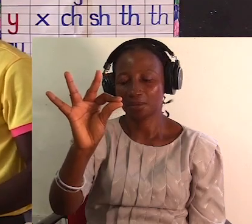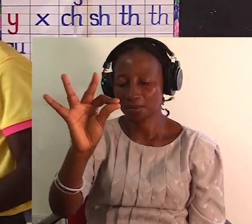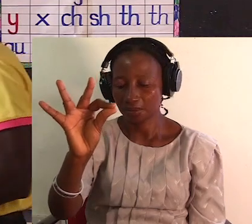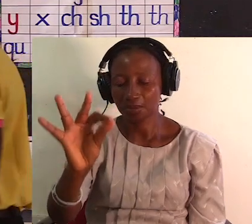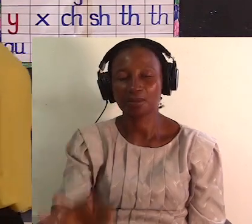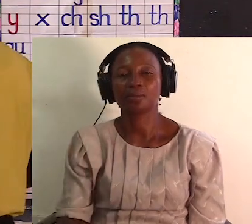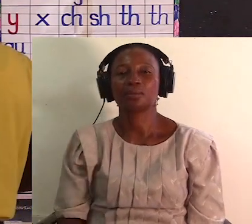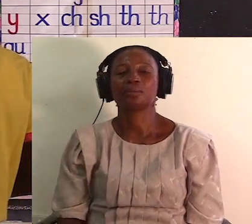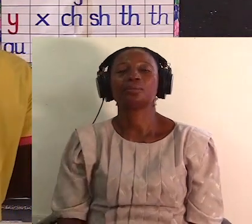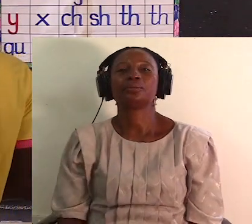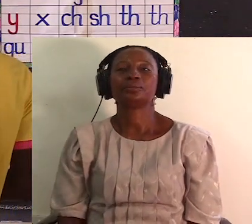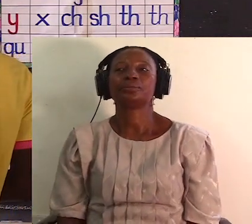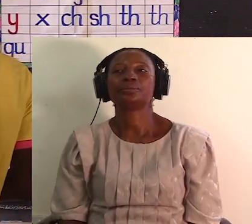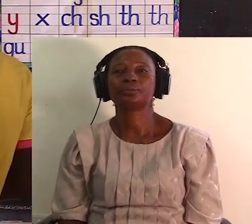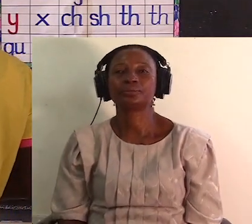T.